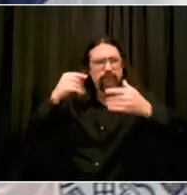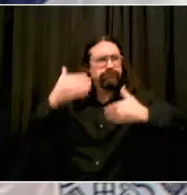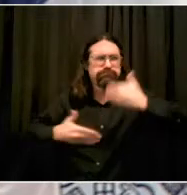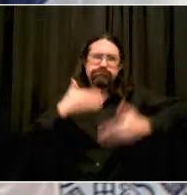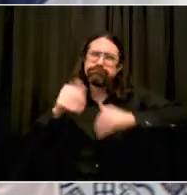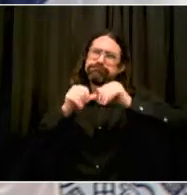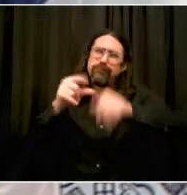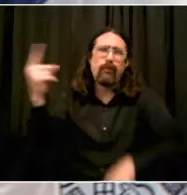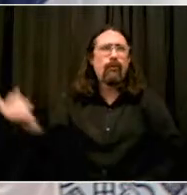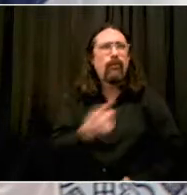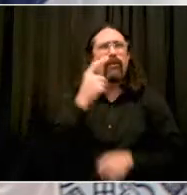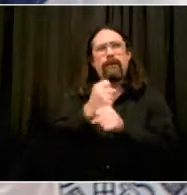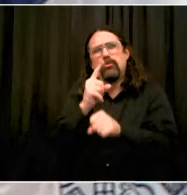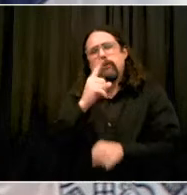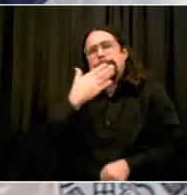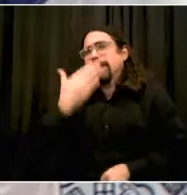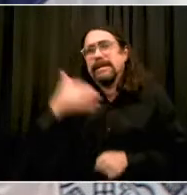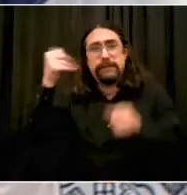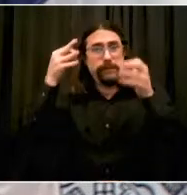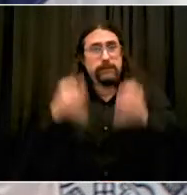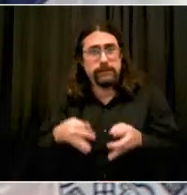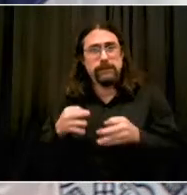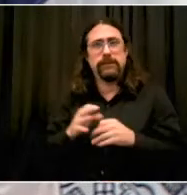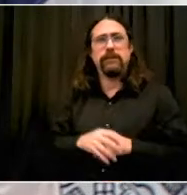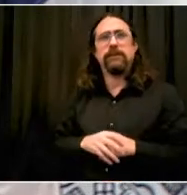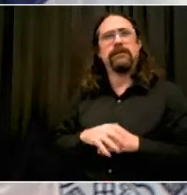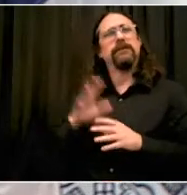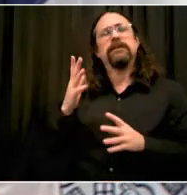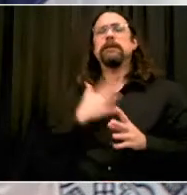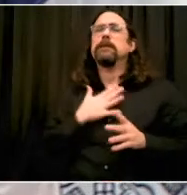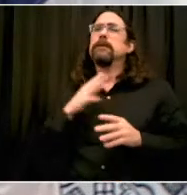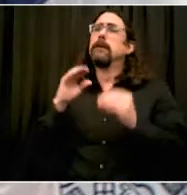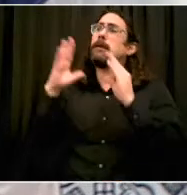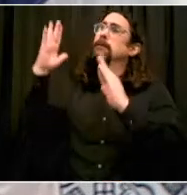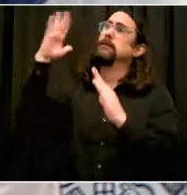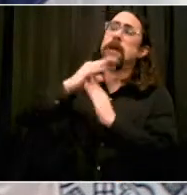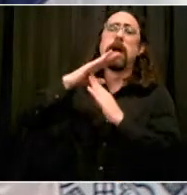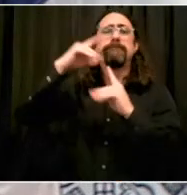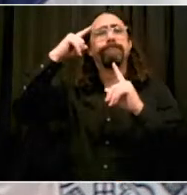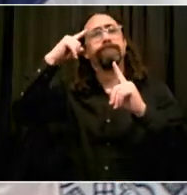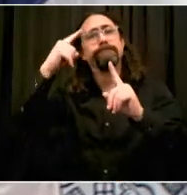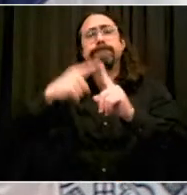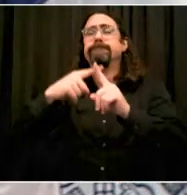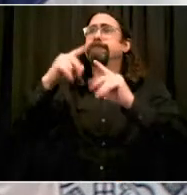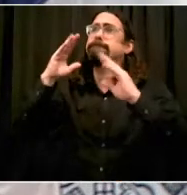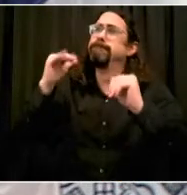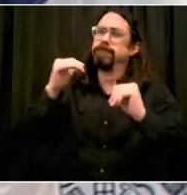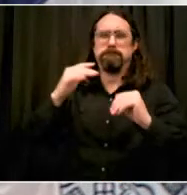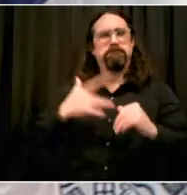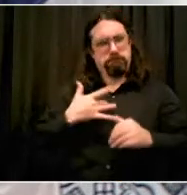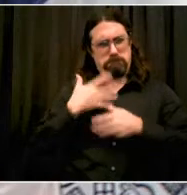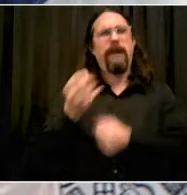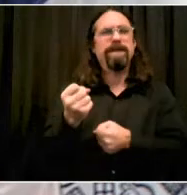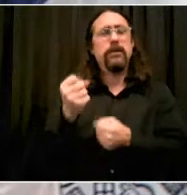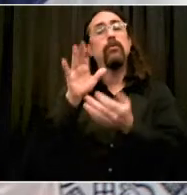what happened from 10 a.m. This morning to 3 today. We'd heard that